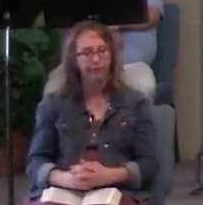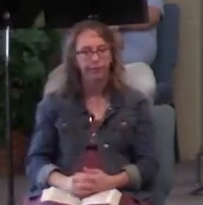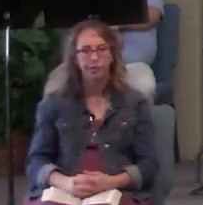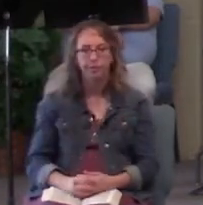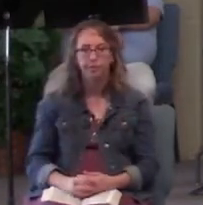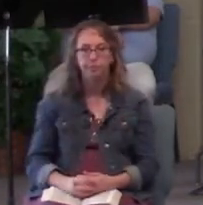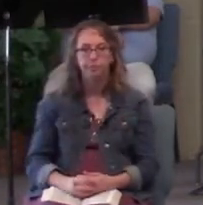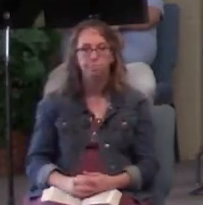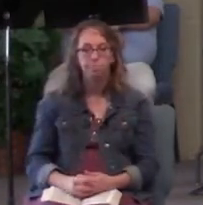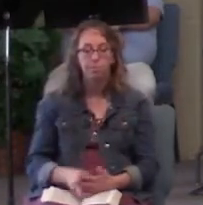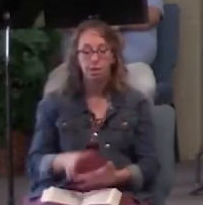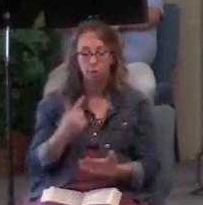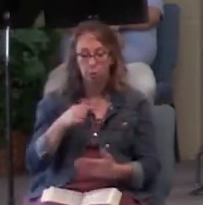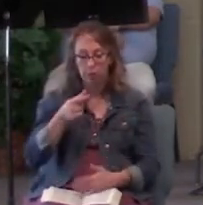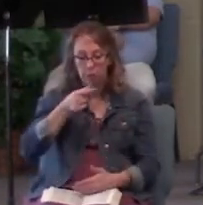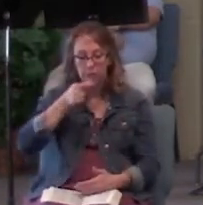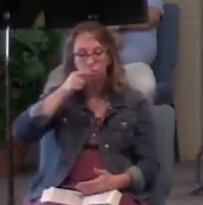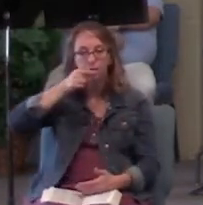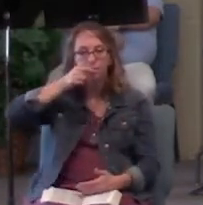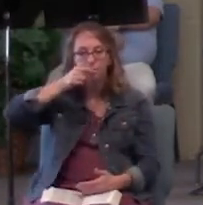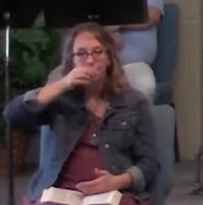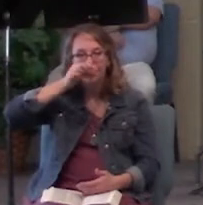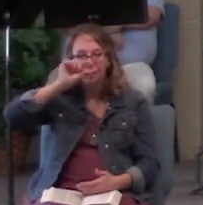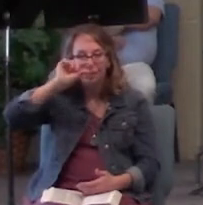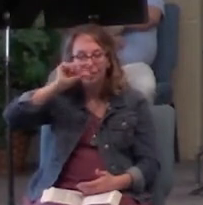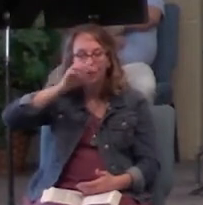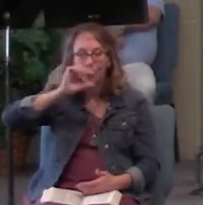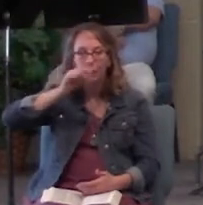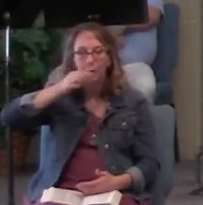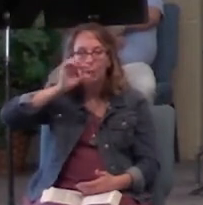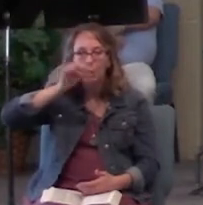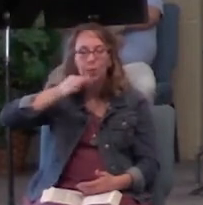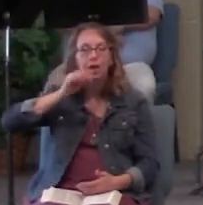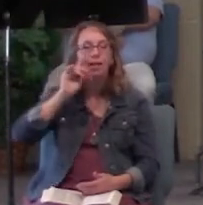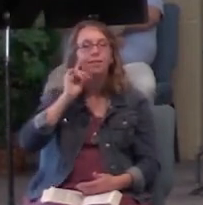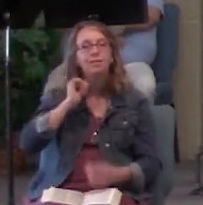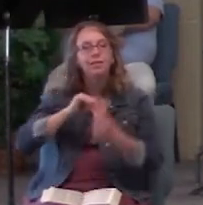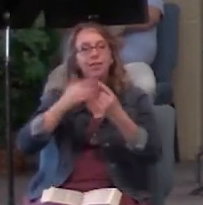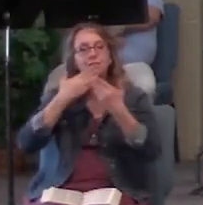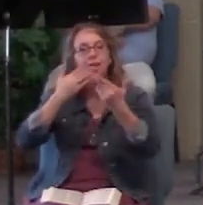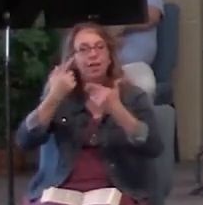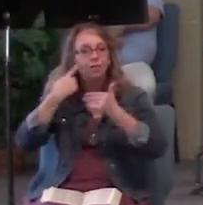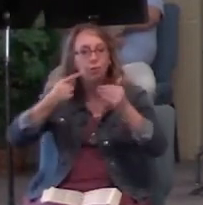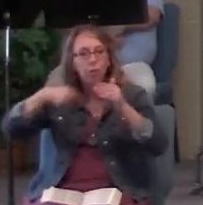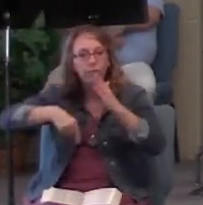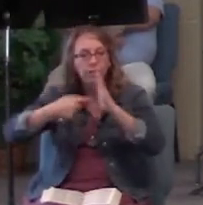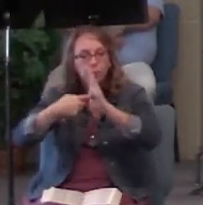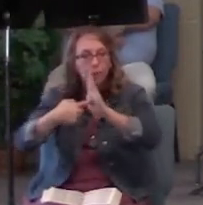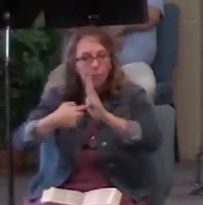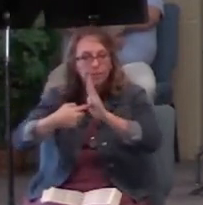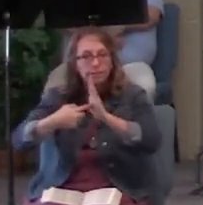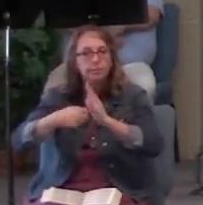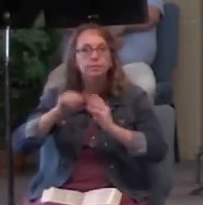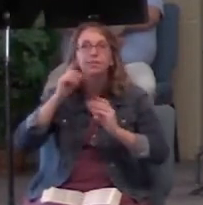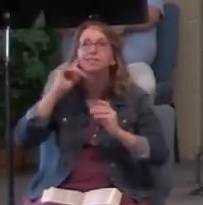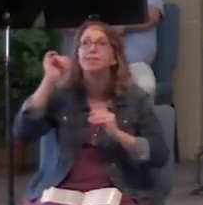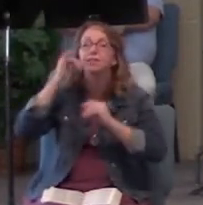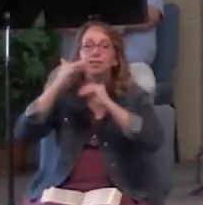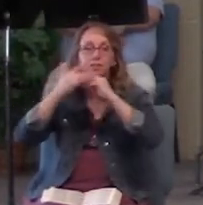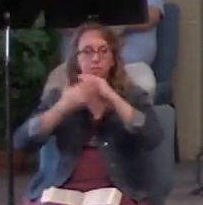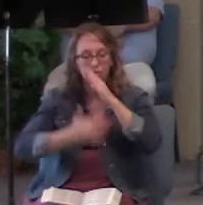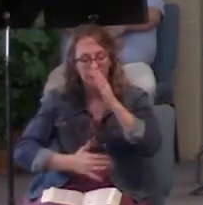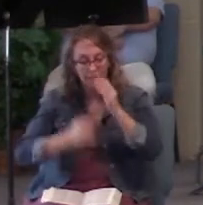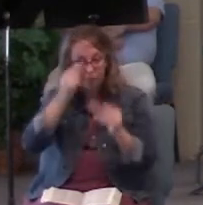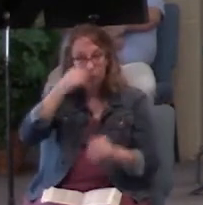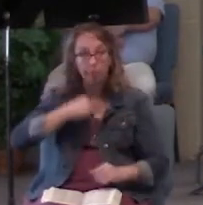And when we drink the cup, saying, Lord Jesus, thank you for what this represents. Thank you for the blood that you shed for me.